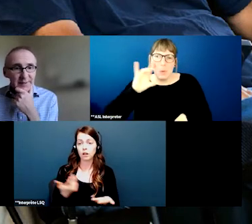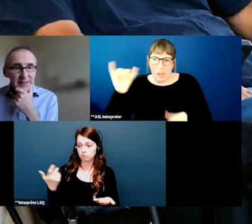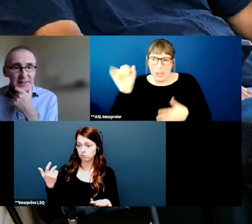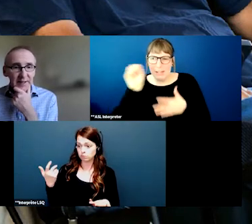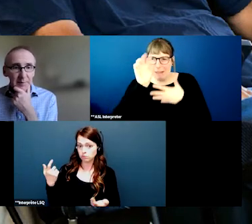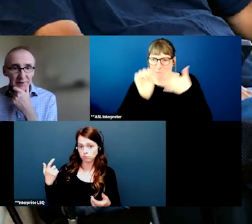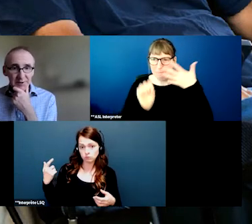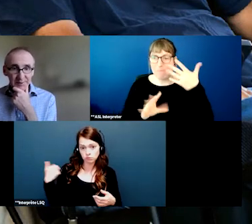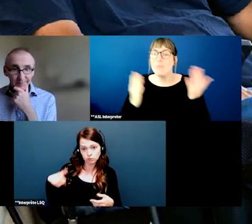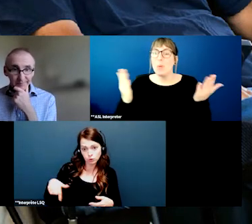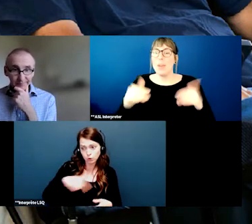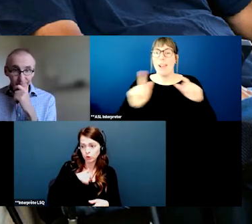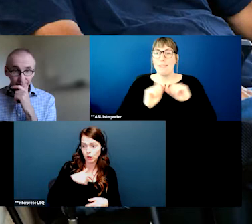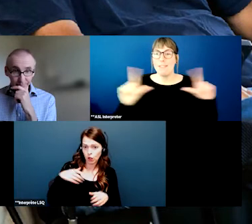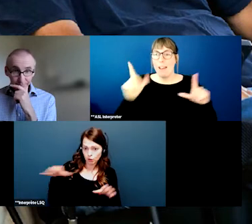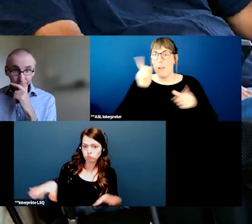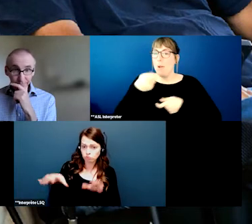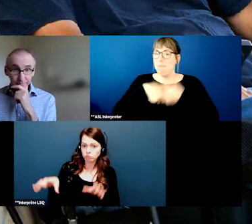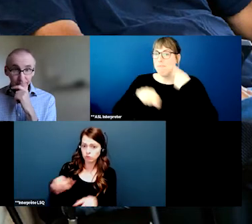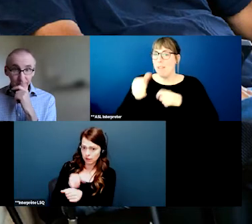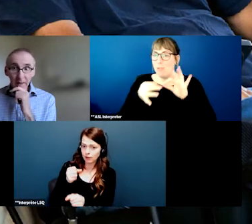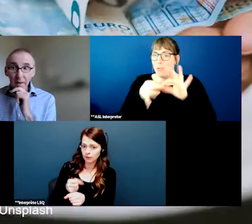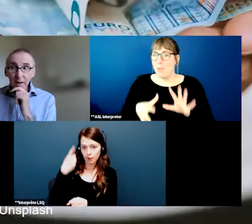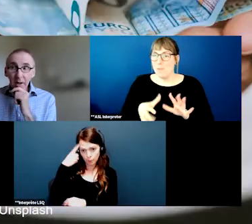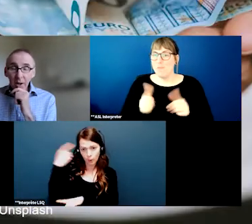slides. Next slide, please.